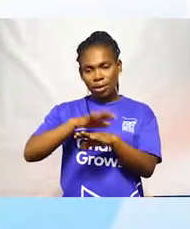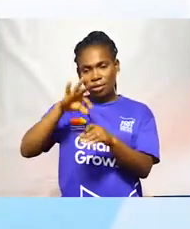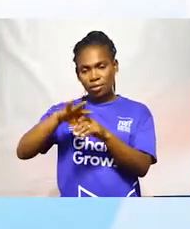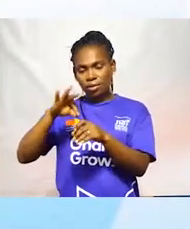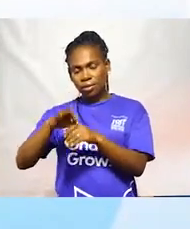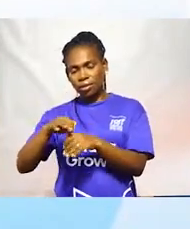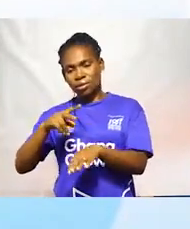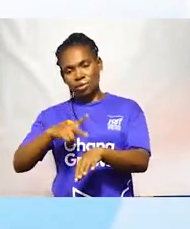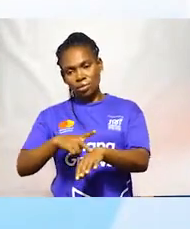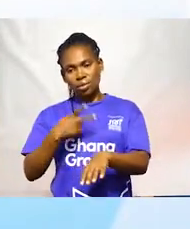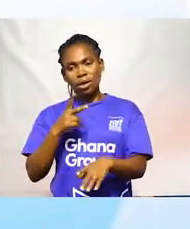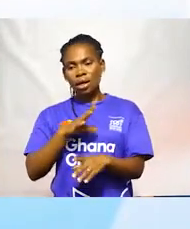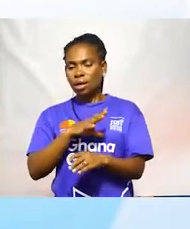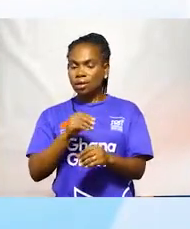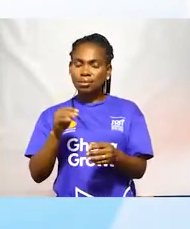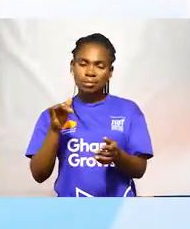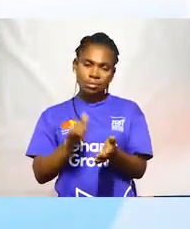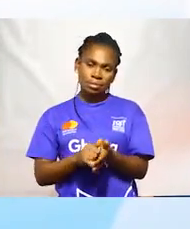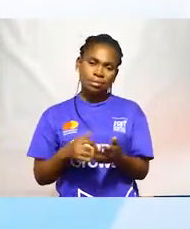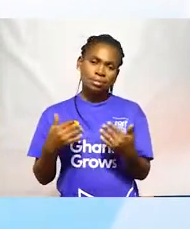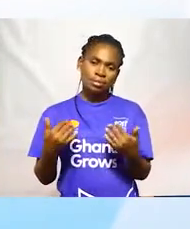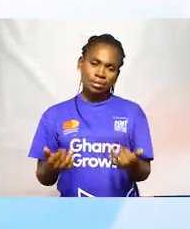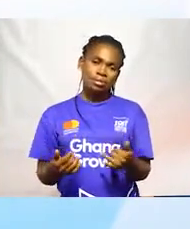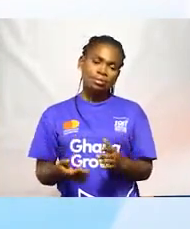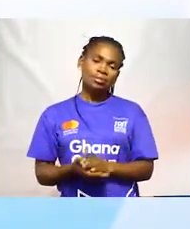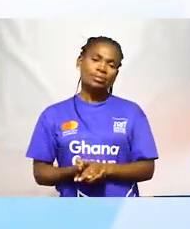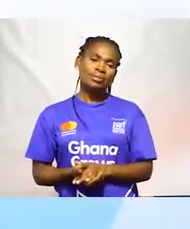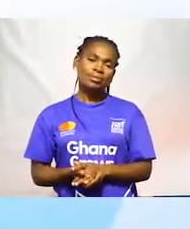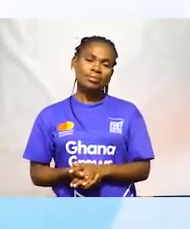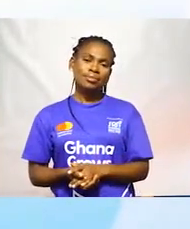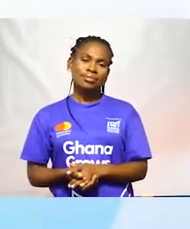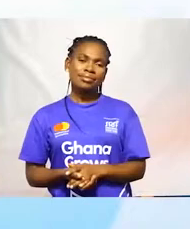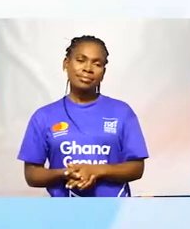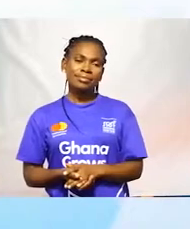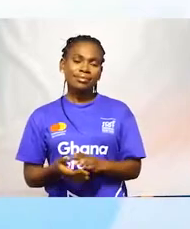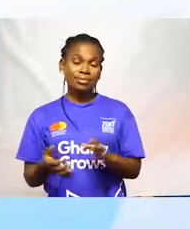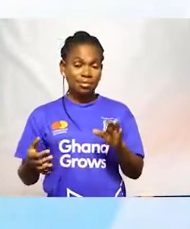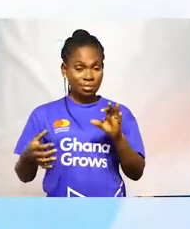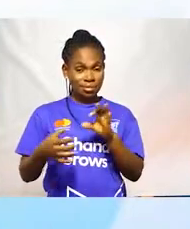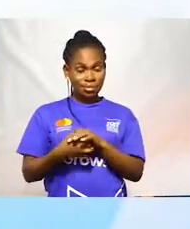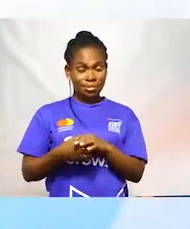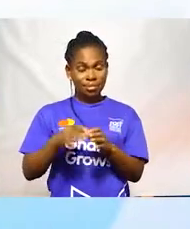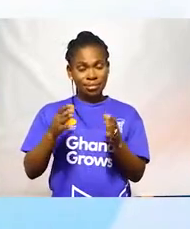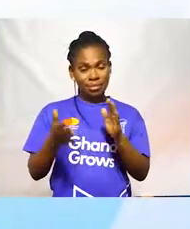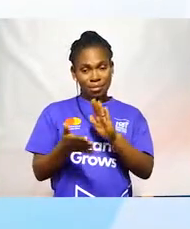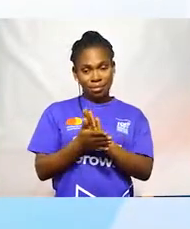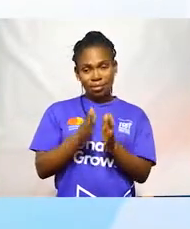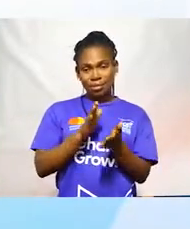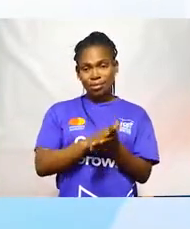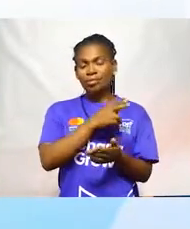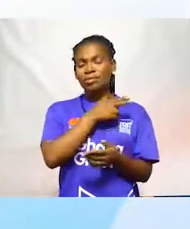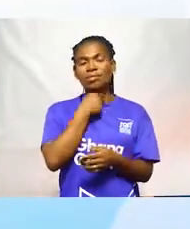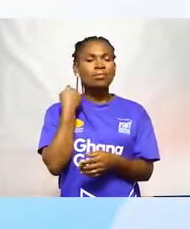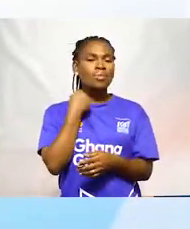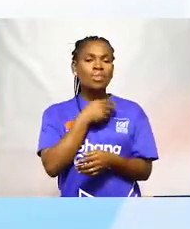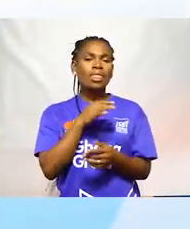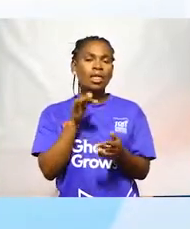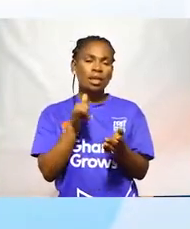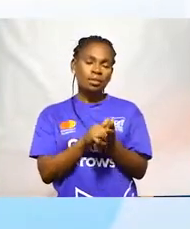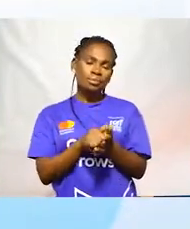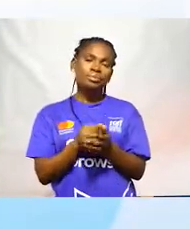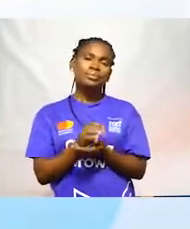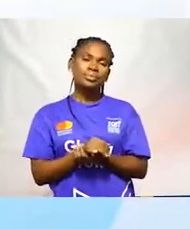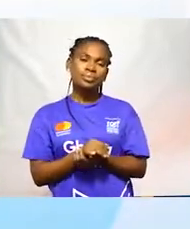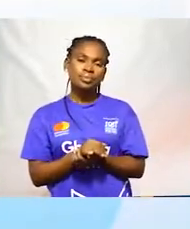then somehow Bernard, and then the Samez connection, and then the ministry, the not knowing versus the not wanting.